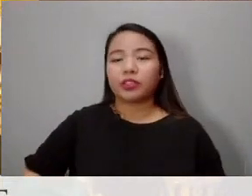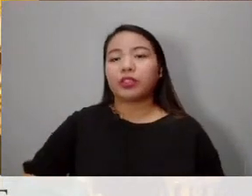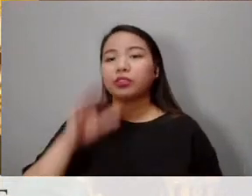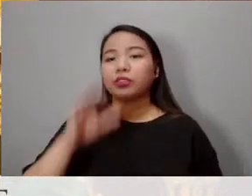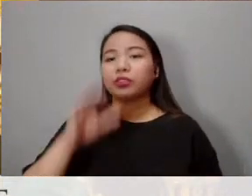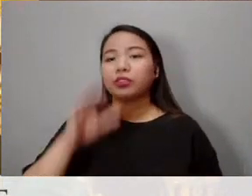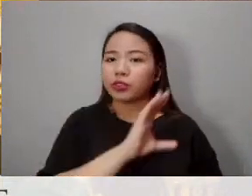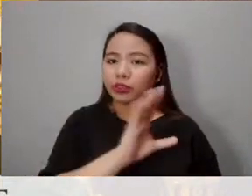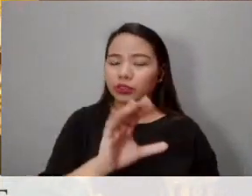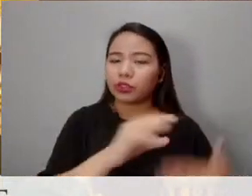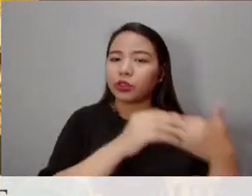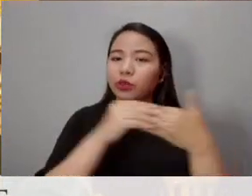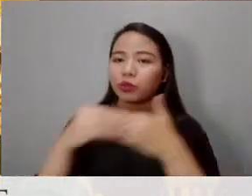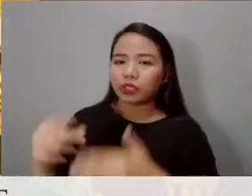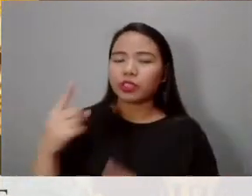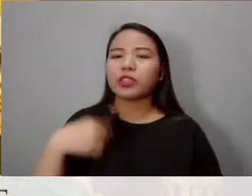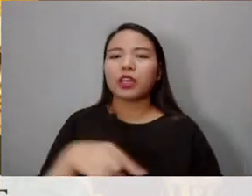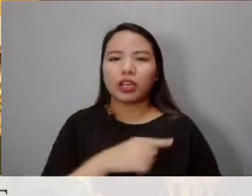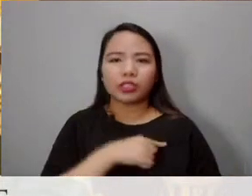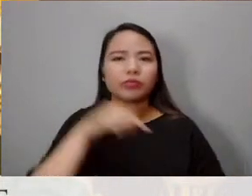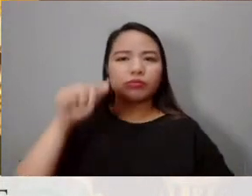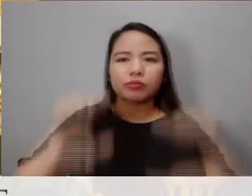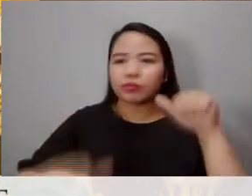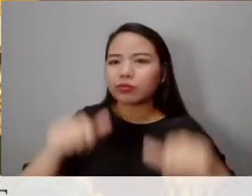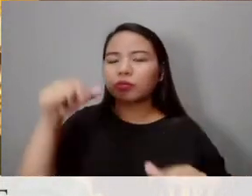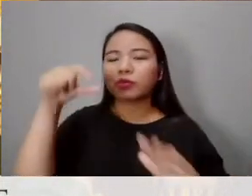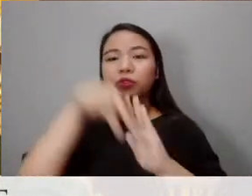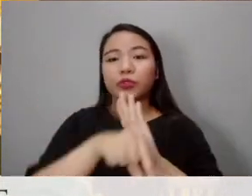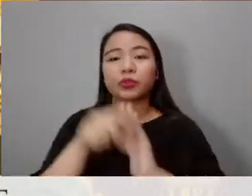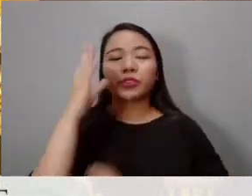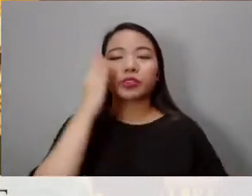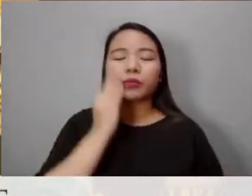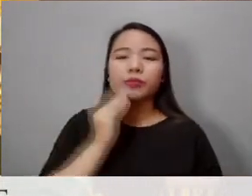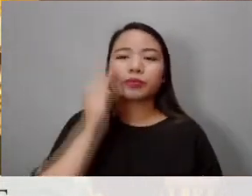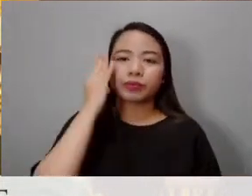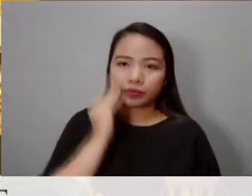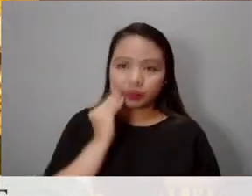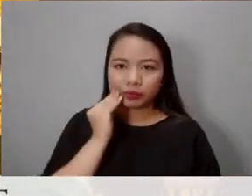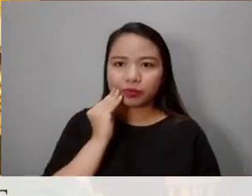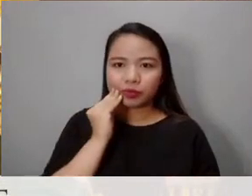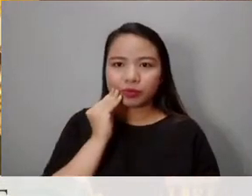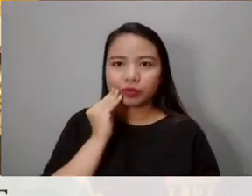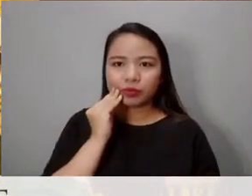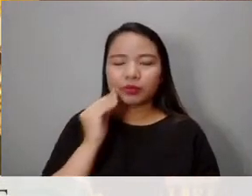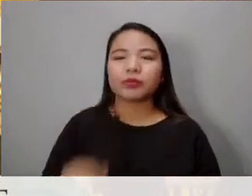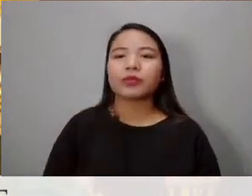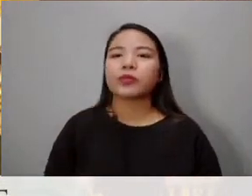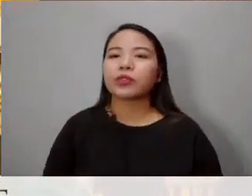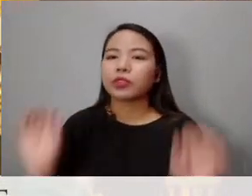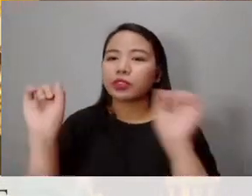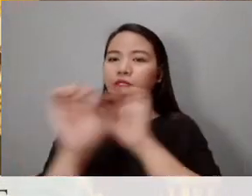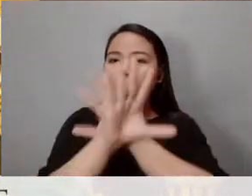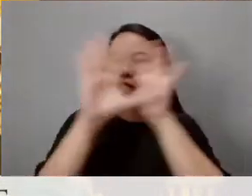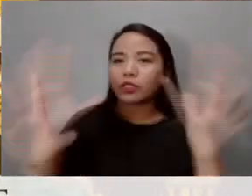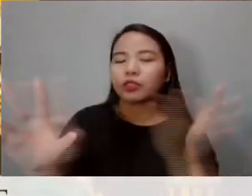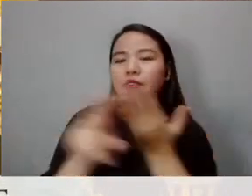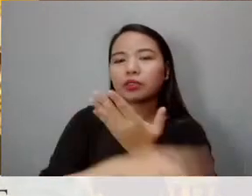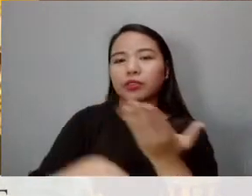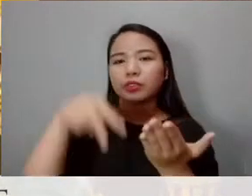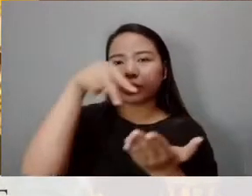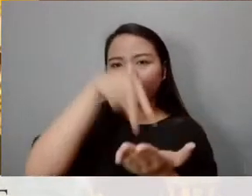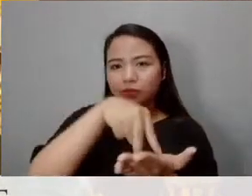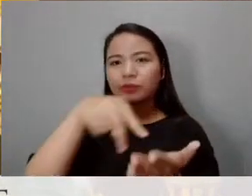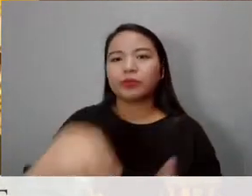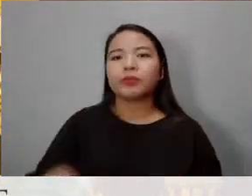uncertainties to a deeper experience of the radiant light of the resurrection. Our